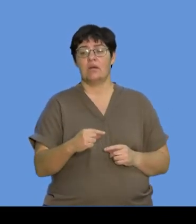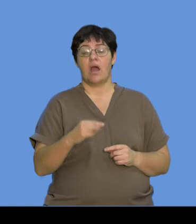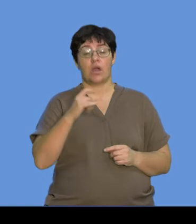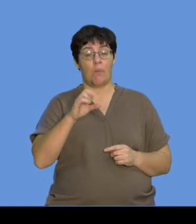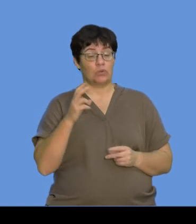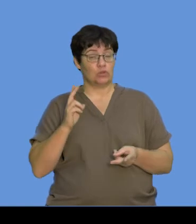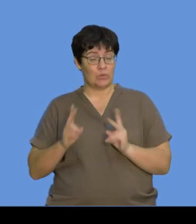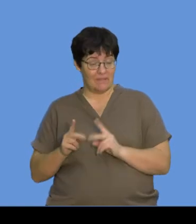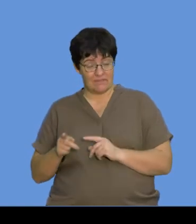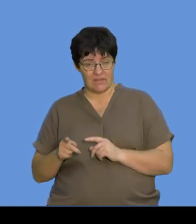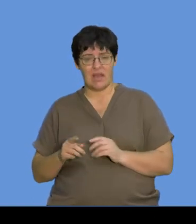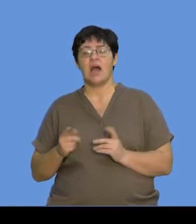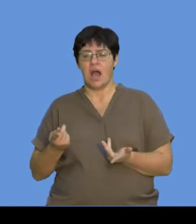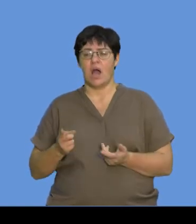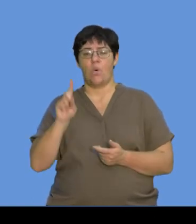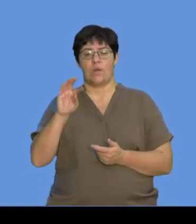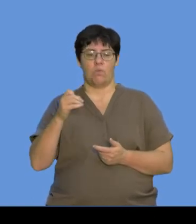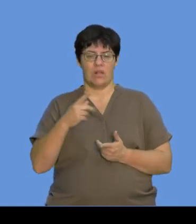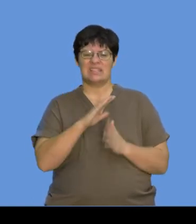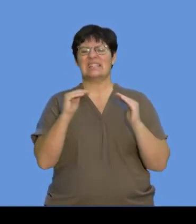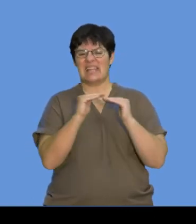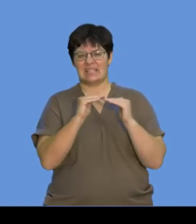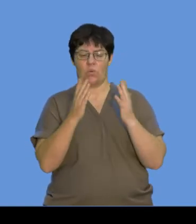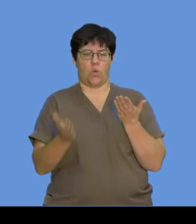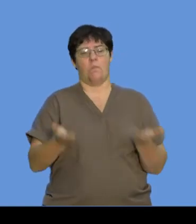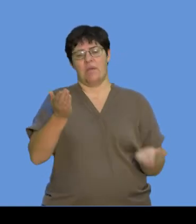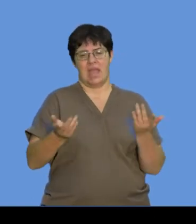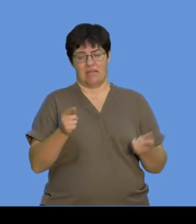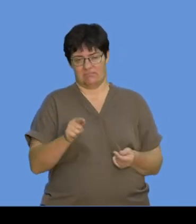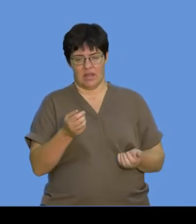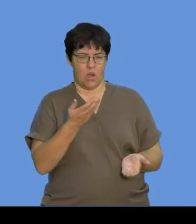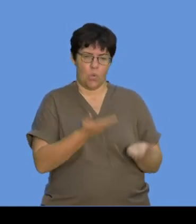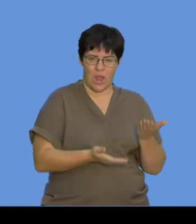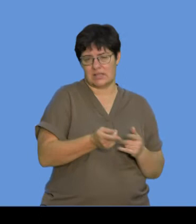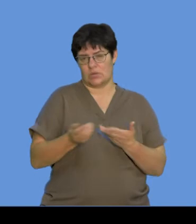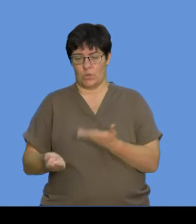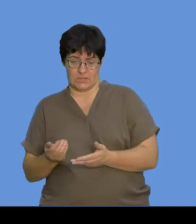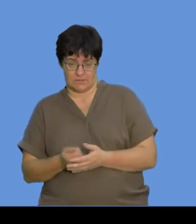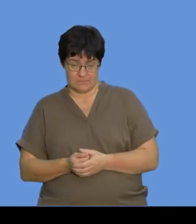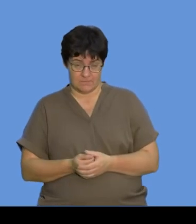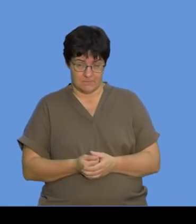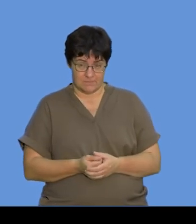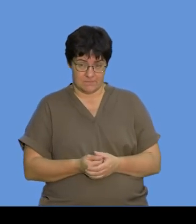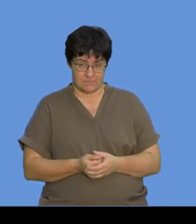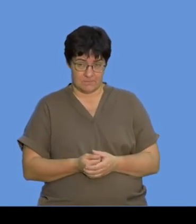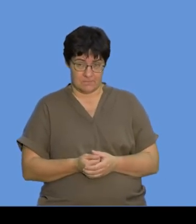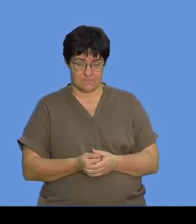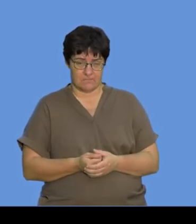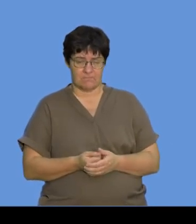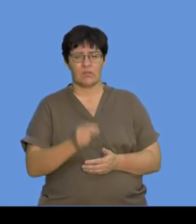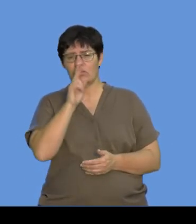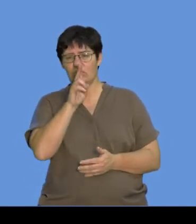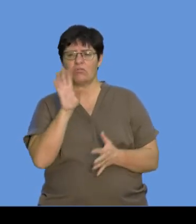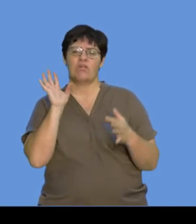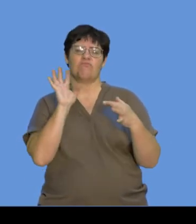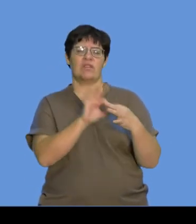carbon-12 is 1 mole. Okay, that is the standard for comparing masses. All right, so that's the main idea. All right, now